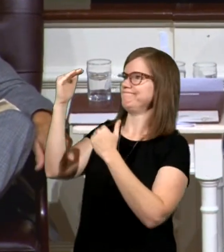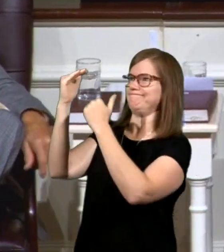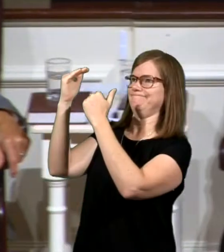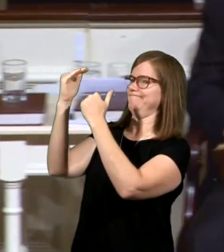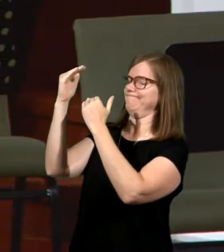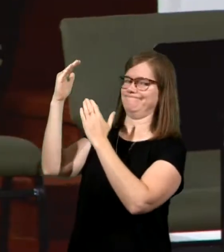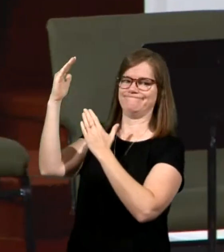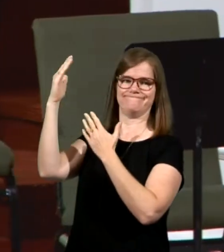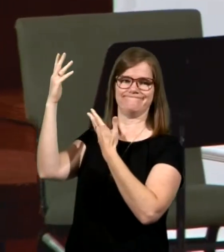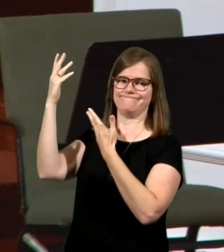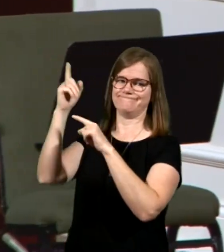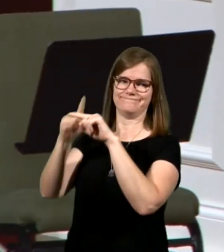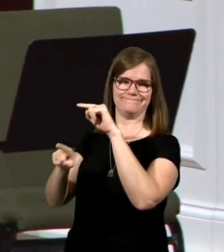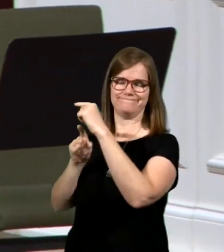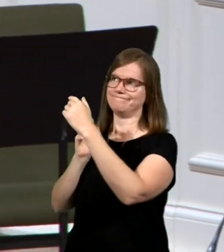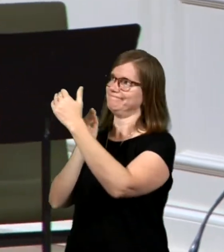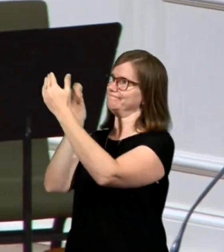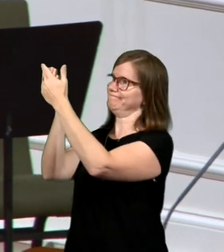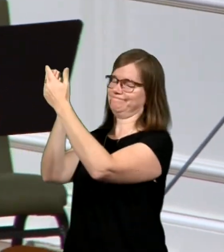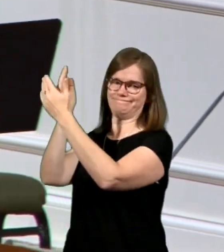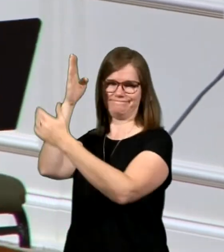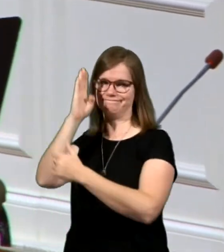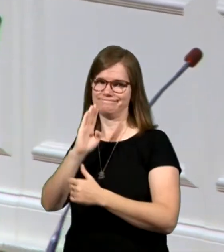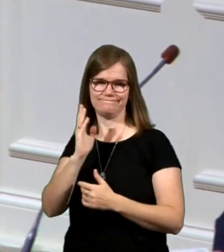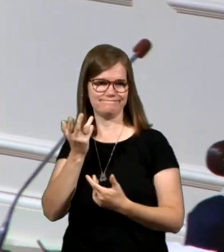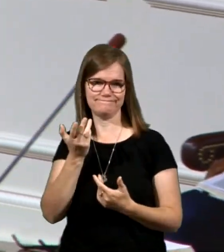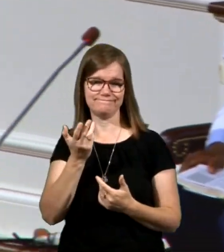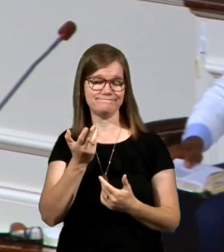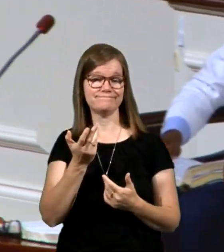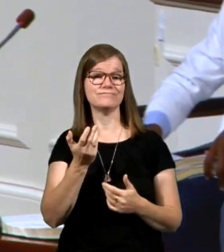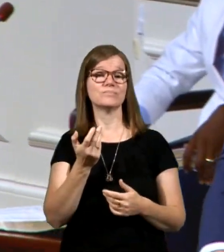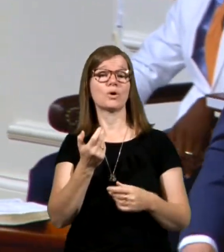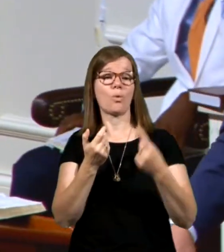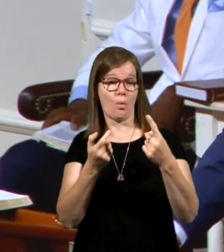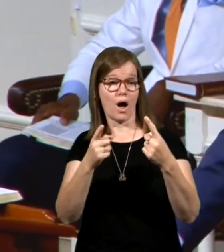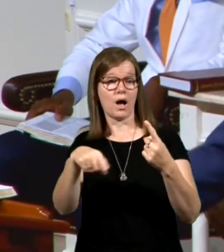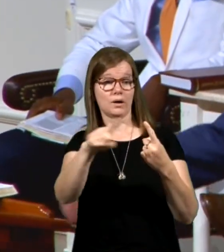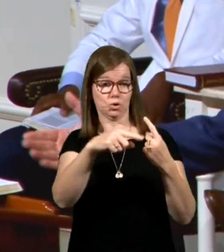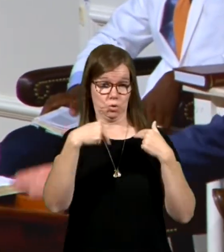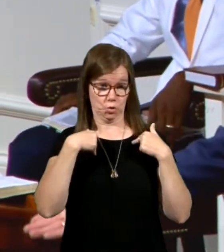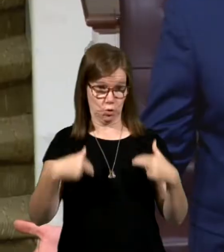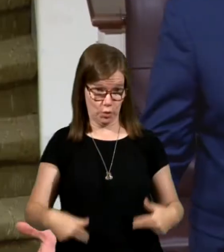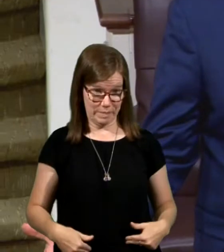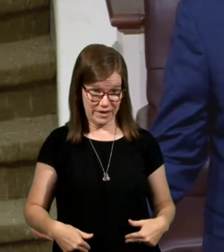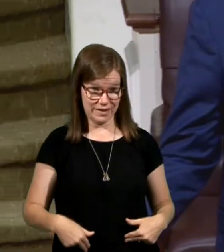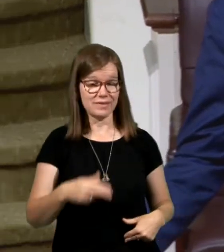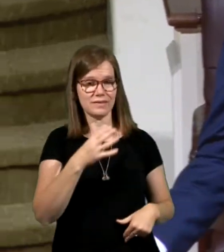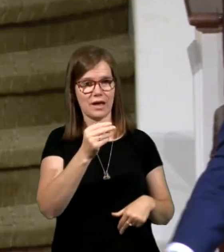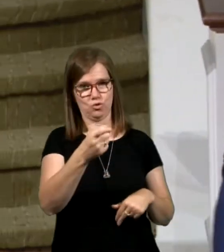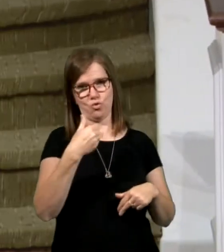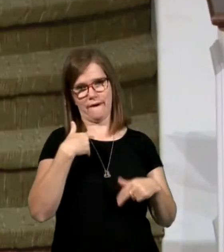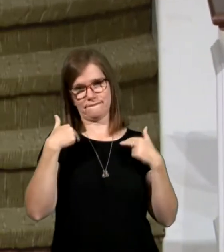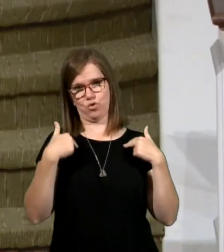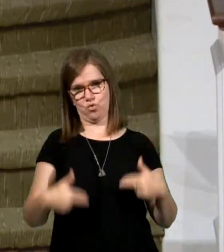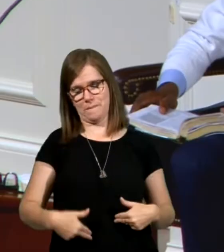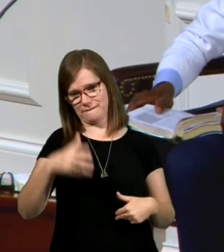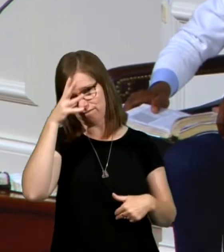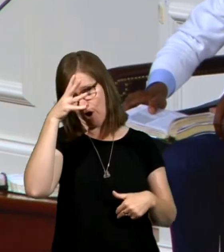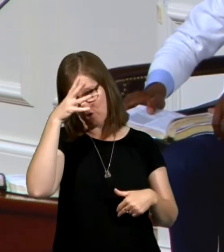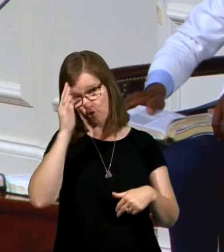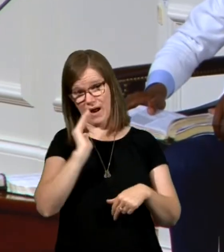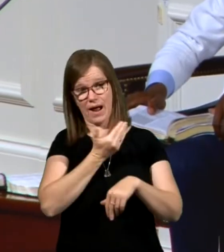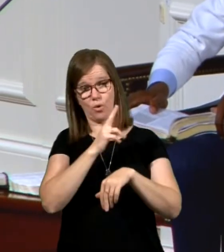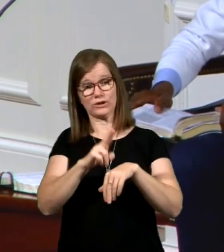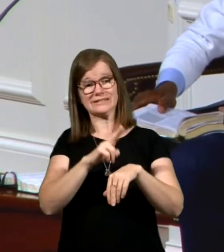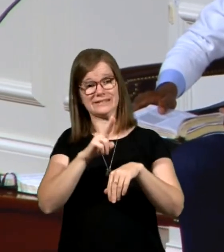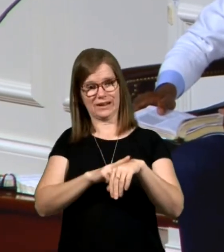We sinned because of two reasons. Number one, you're a human, and you have a human father. We in nature, our